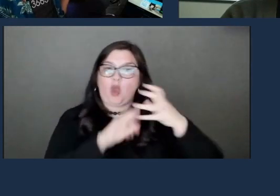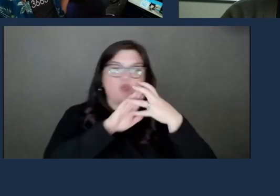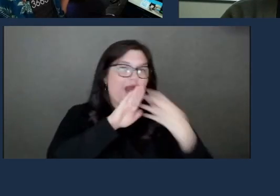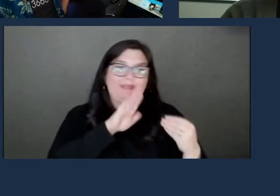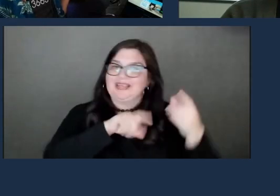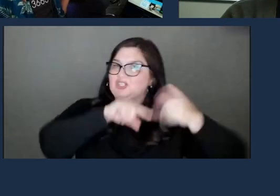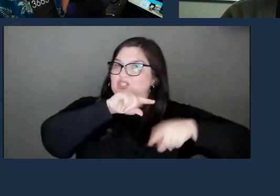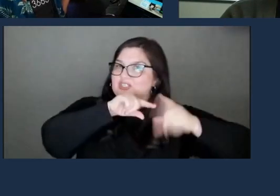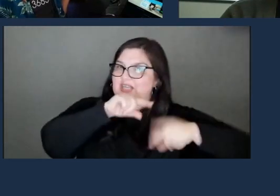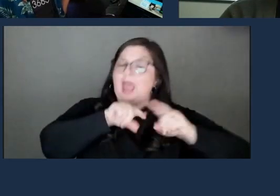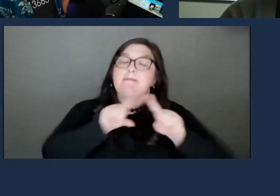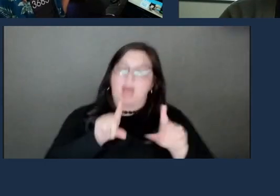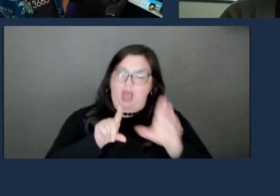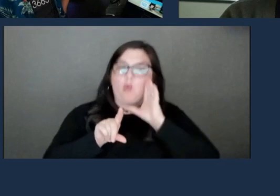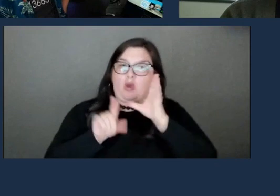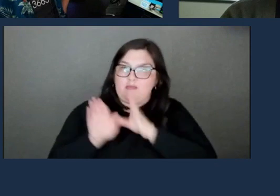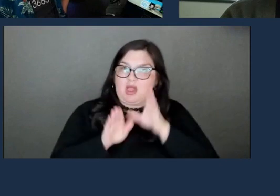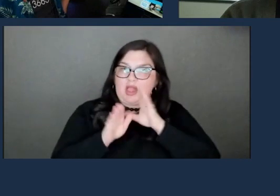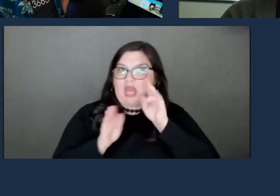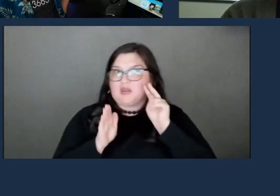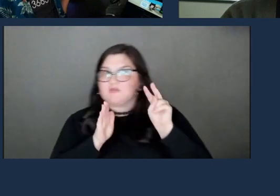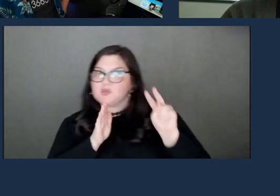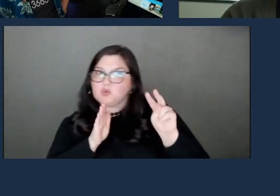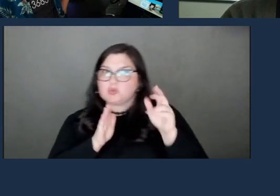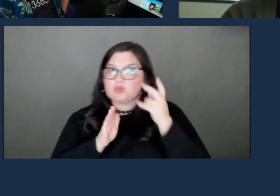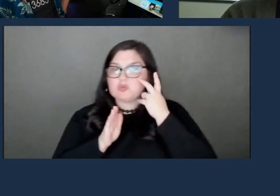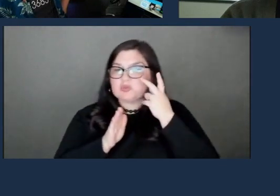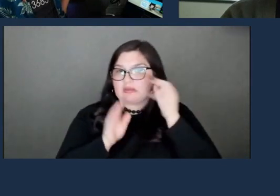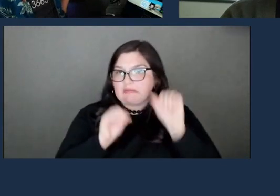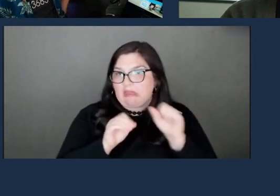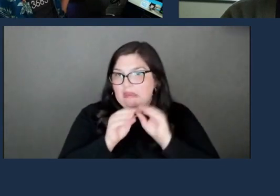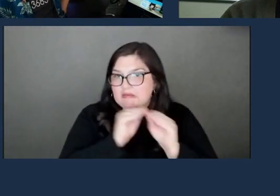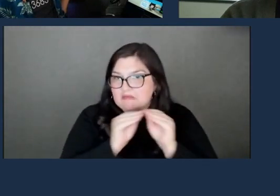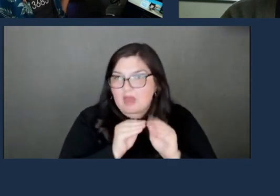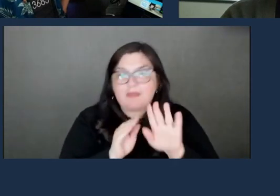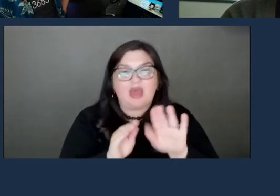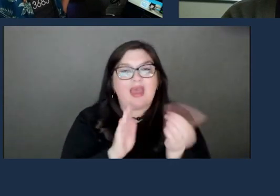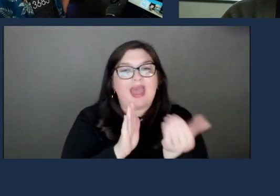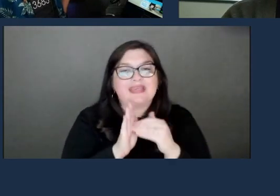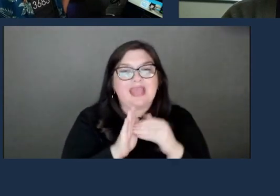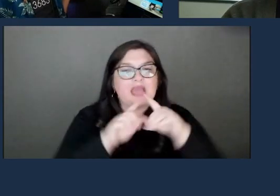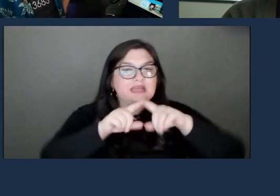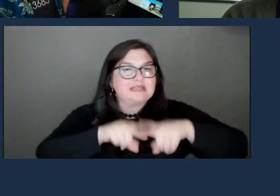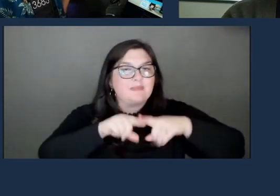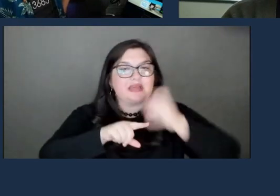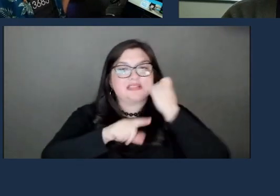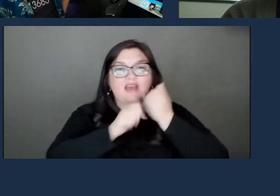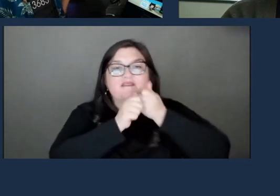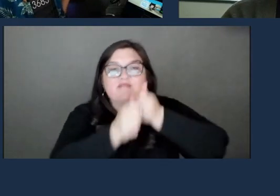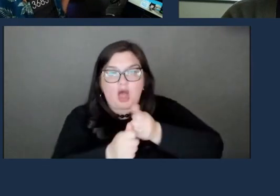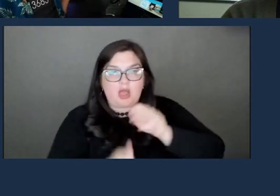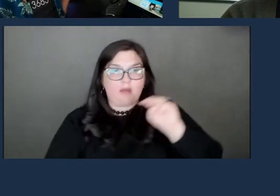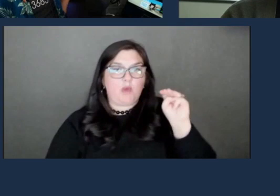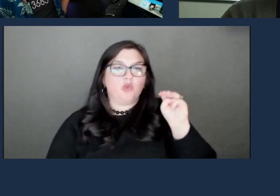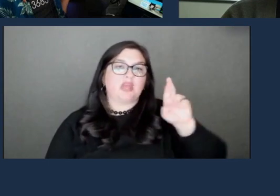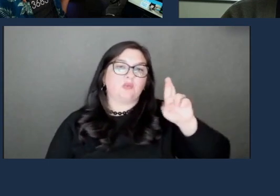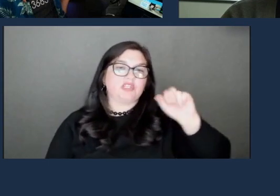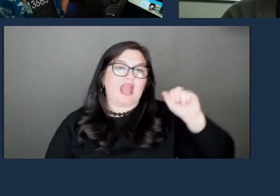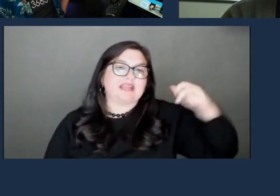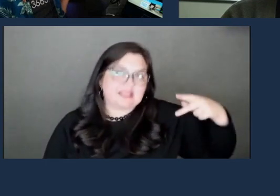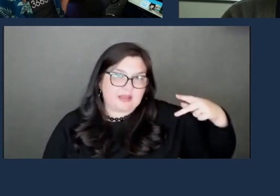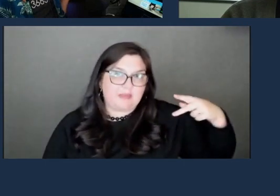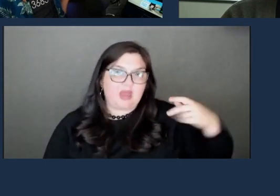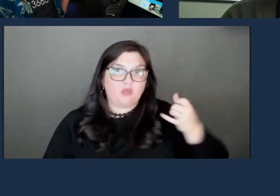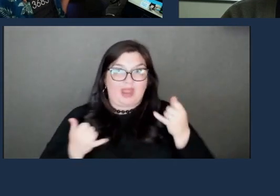we're looking at in the future. And that's regardless of if it's behind a multi-region access point or not. That's just a limitation of our current replication